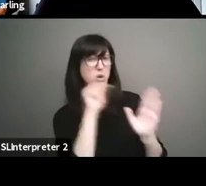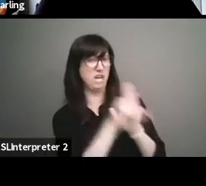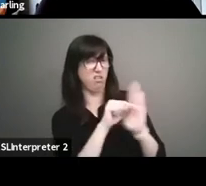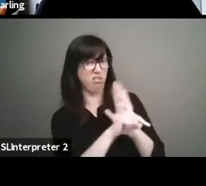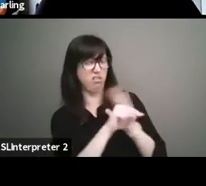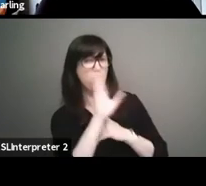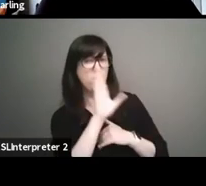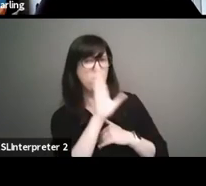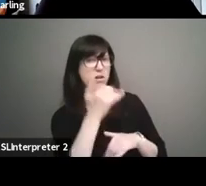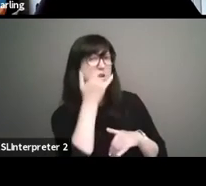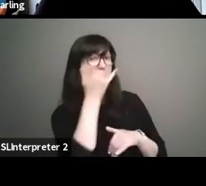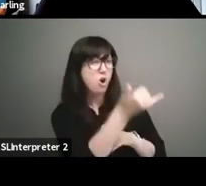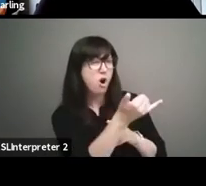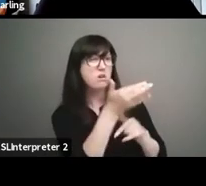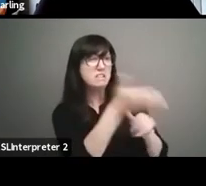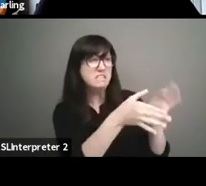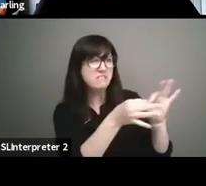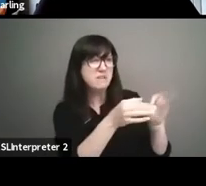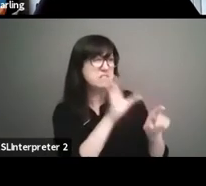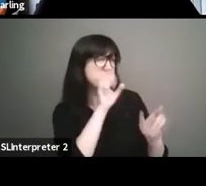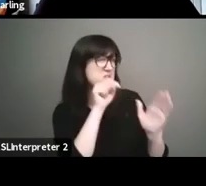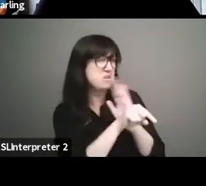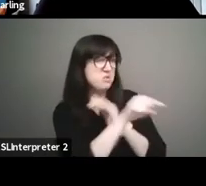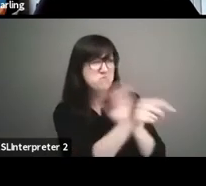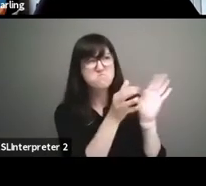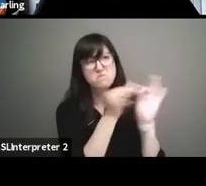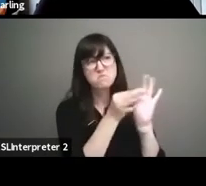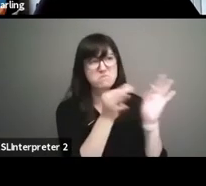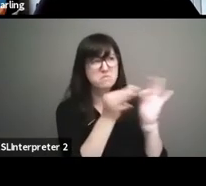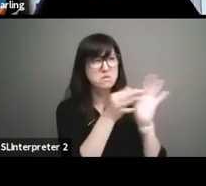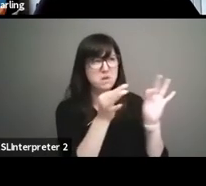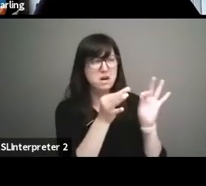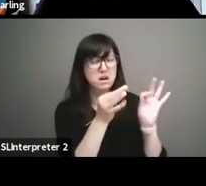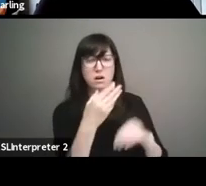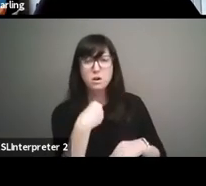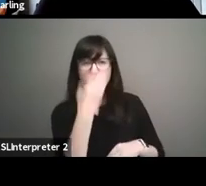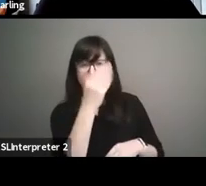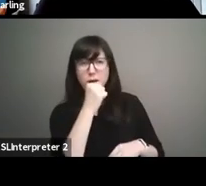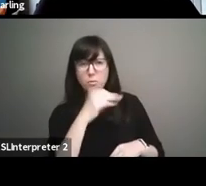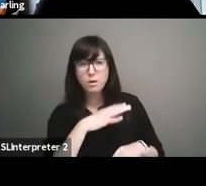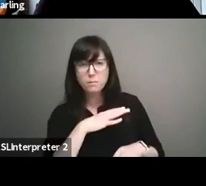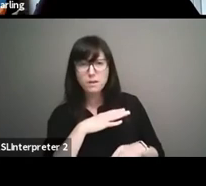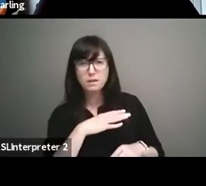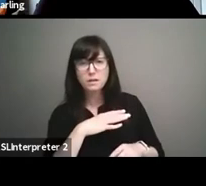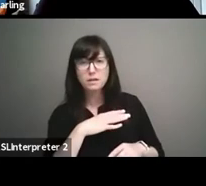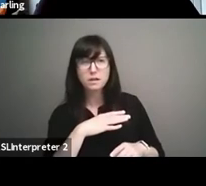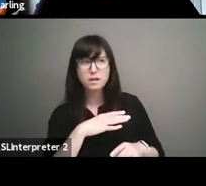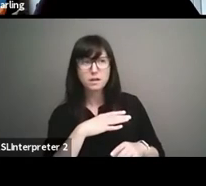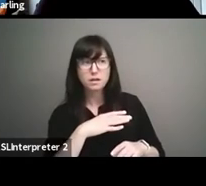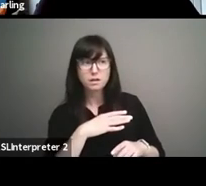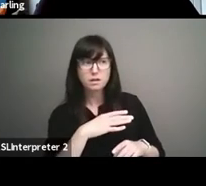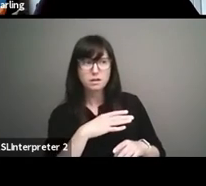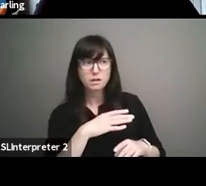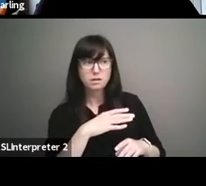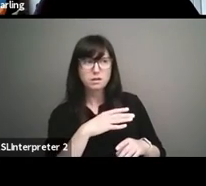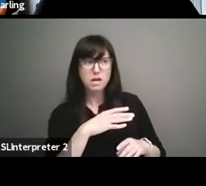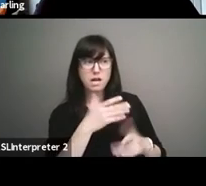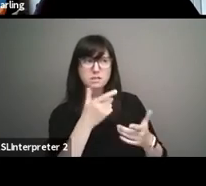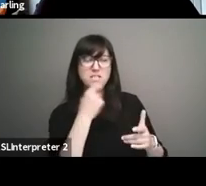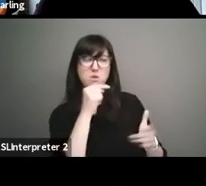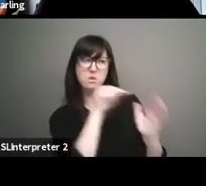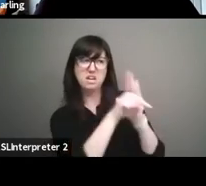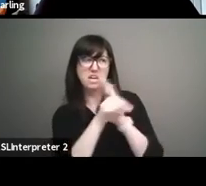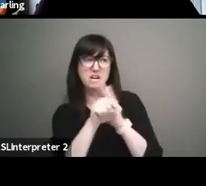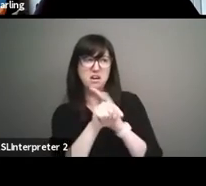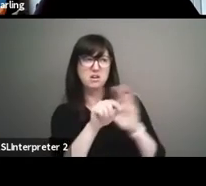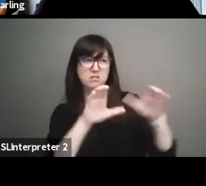their voicemail from a white woman, and this white woman was making death threats towards A7G and